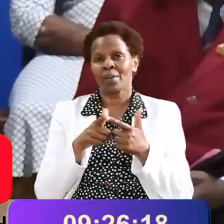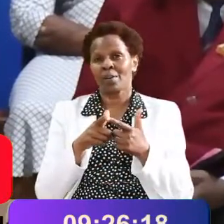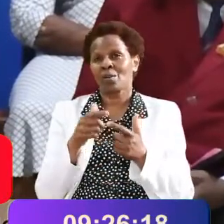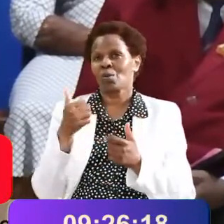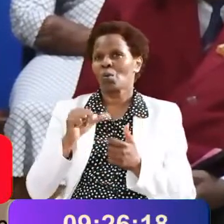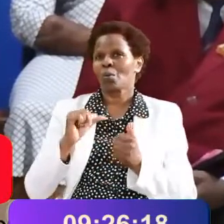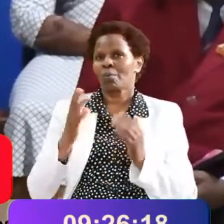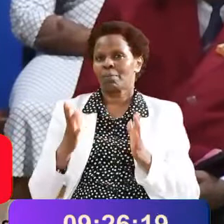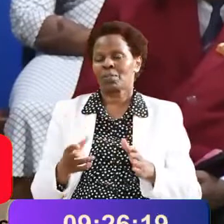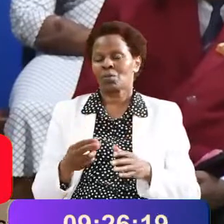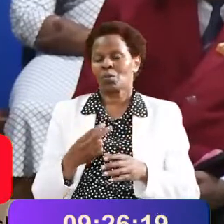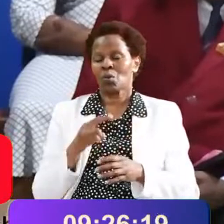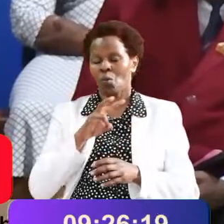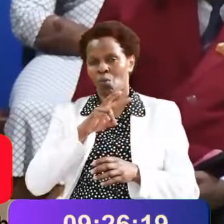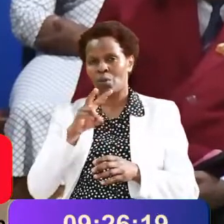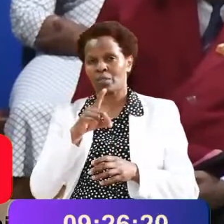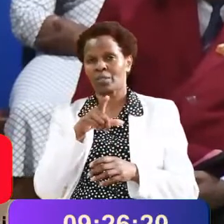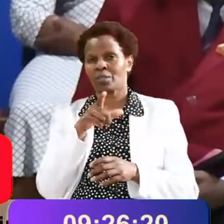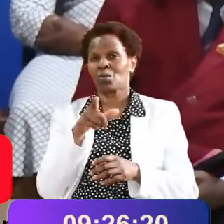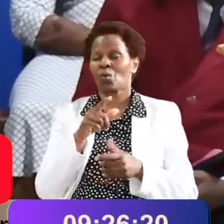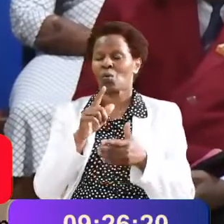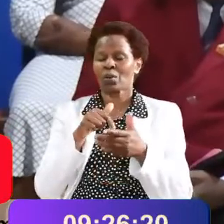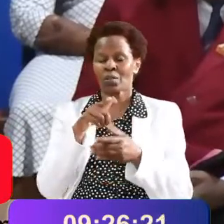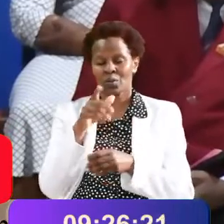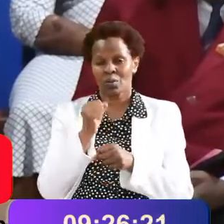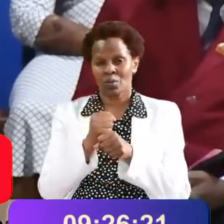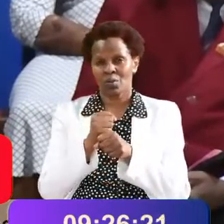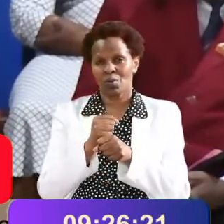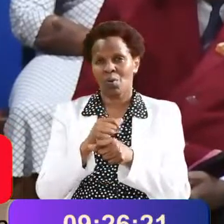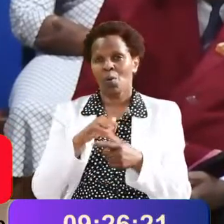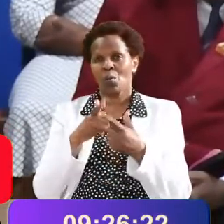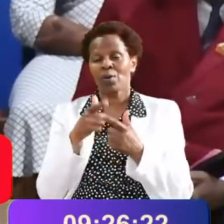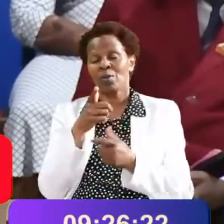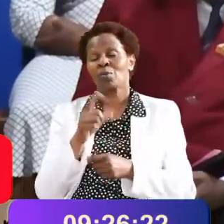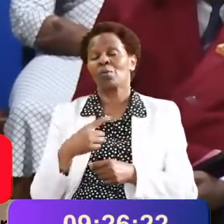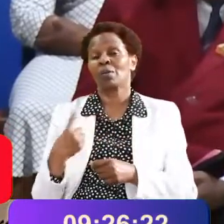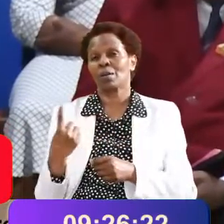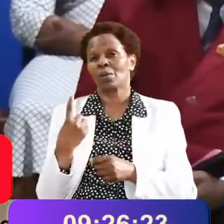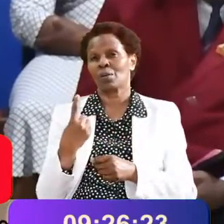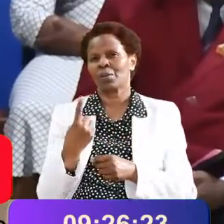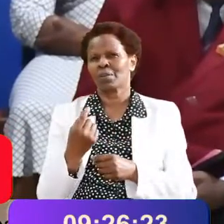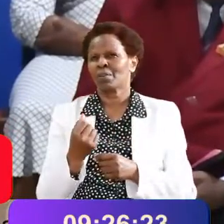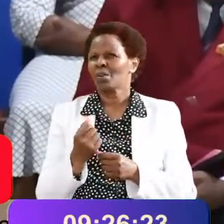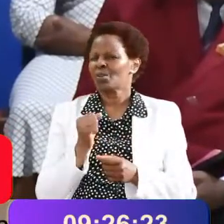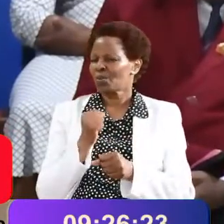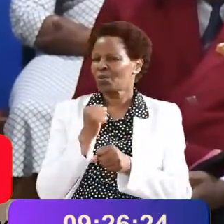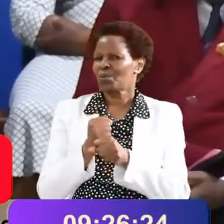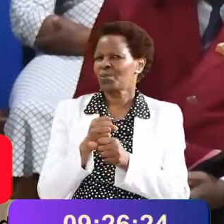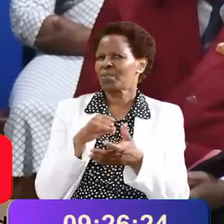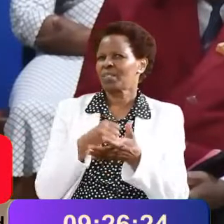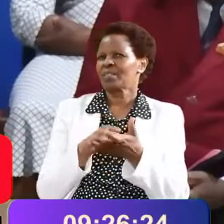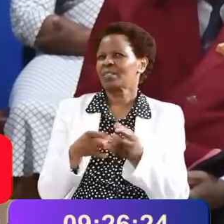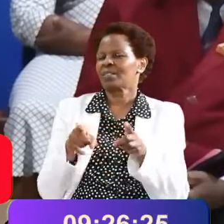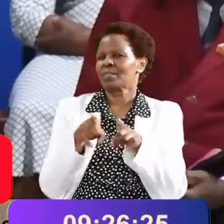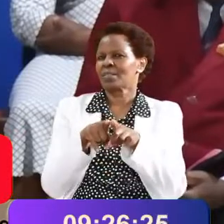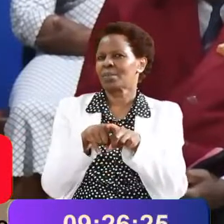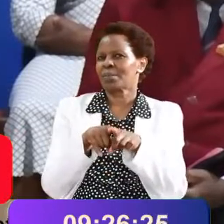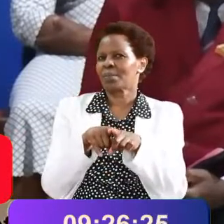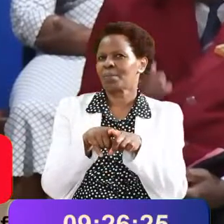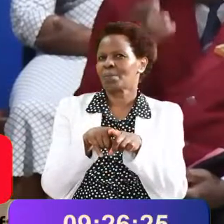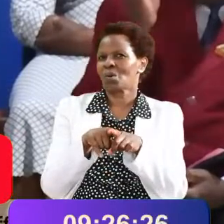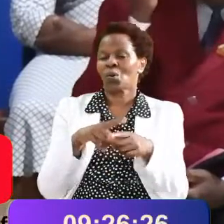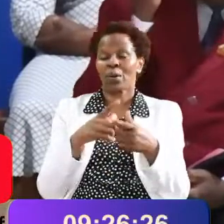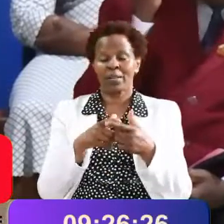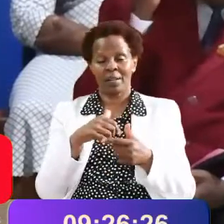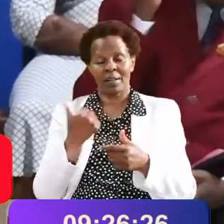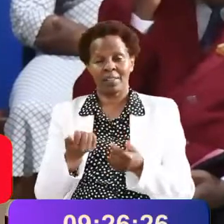that means that what you do when you are alone, can you do it if somebody else was with you? And that is what it means to walk in